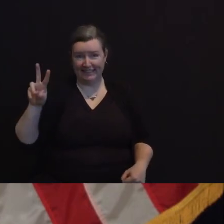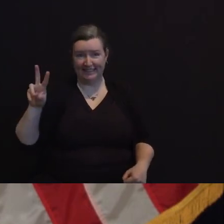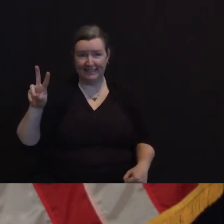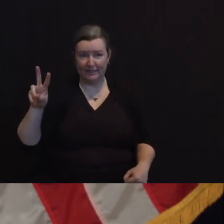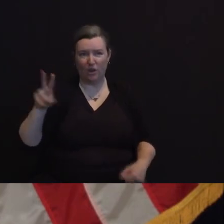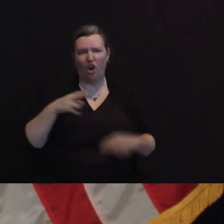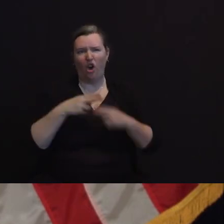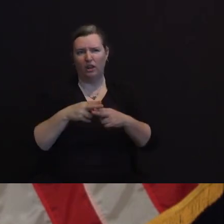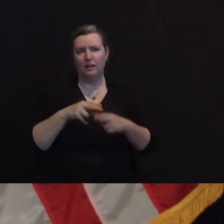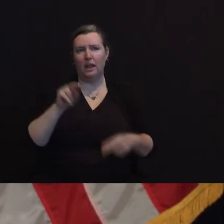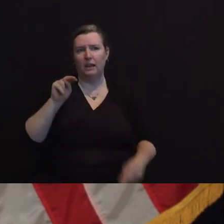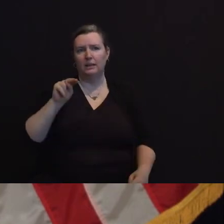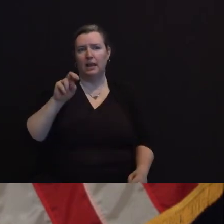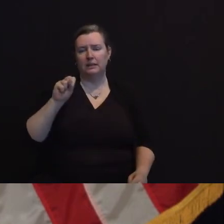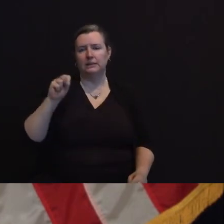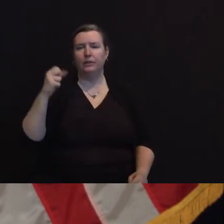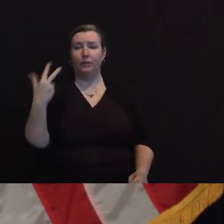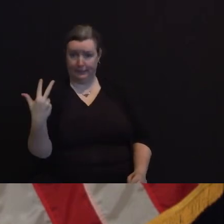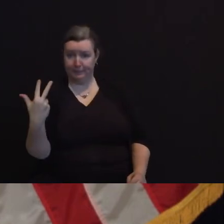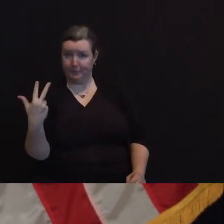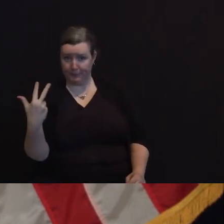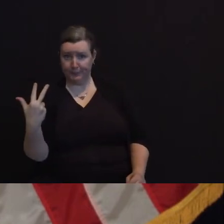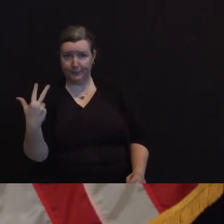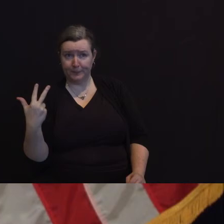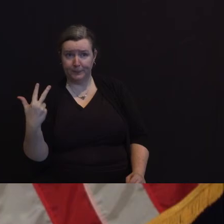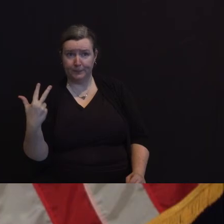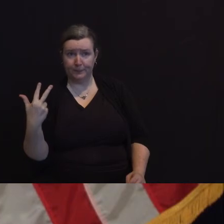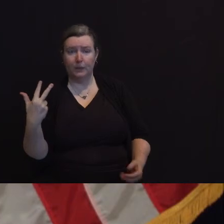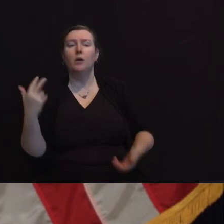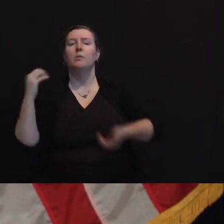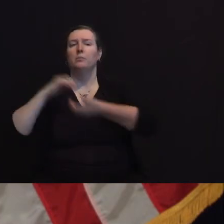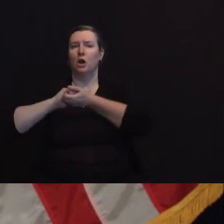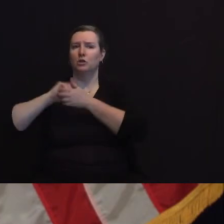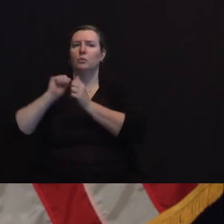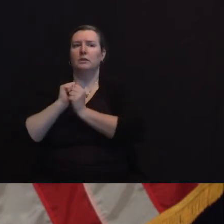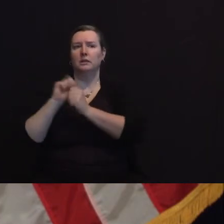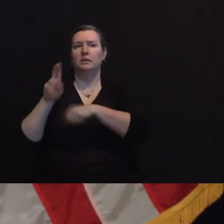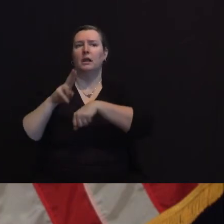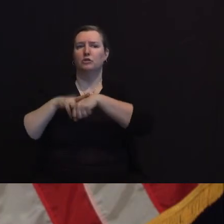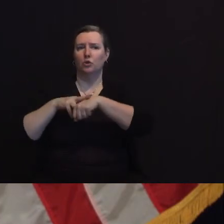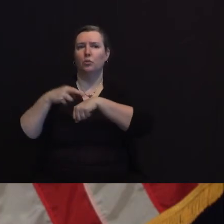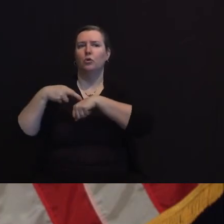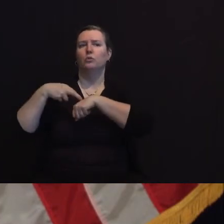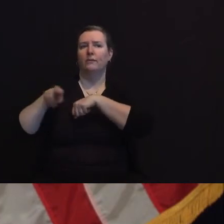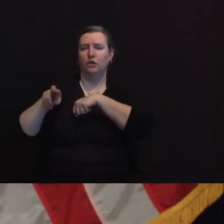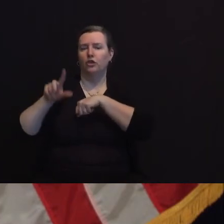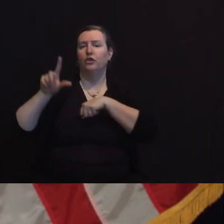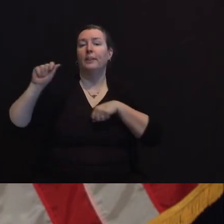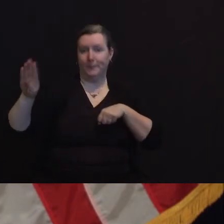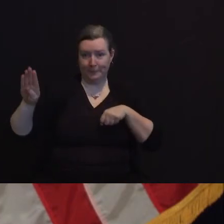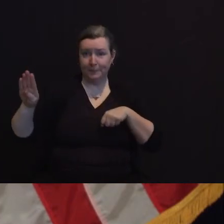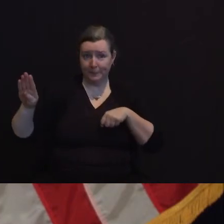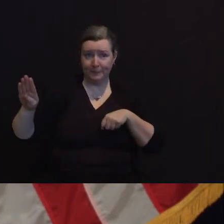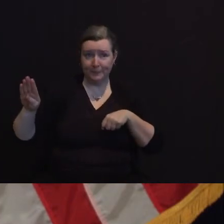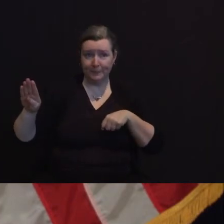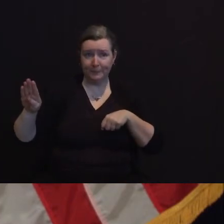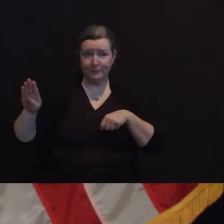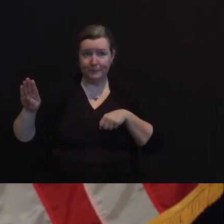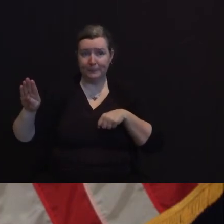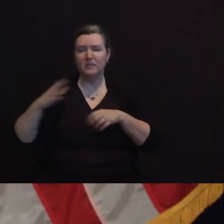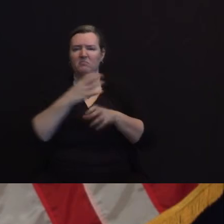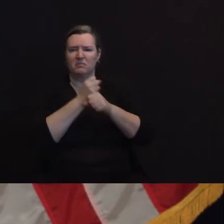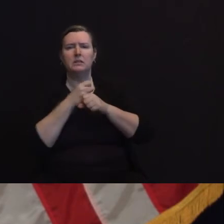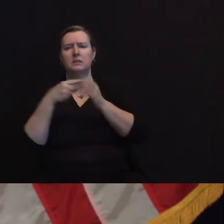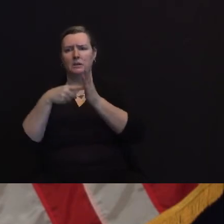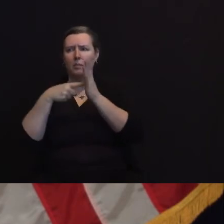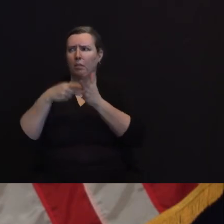NS3. They're also partnering with national reference laboratories to gain samples on a weekly basis. Also partnering with